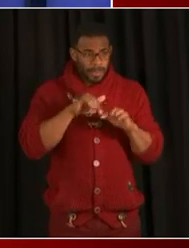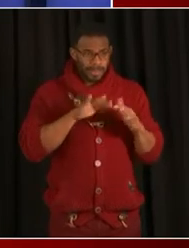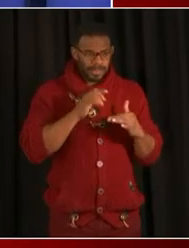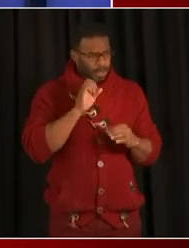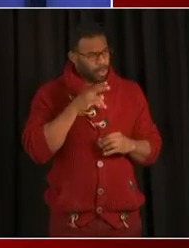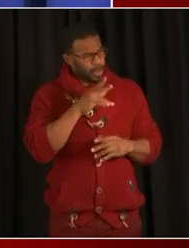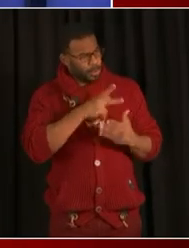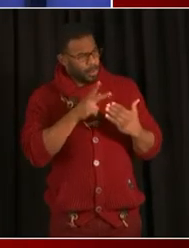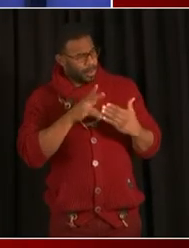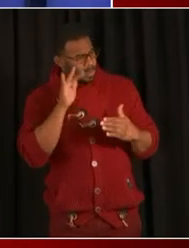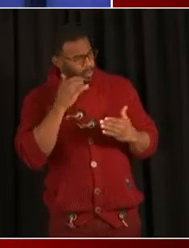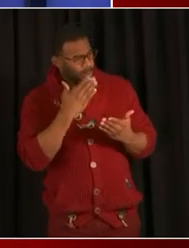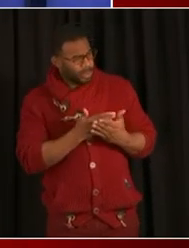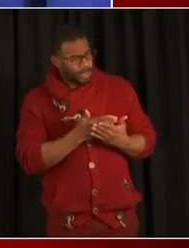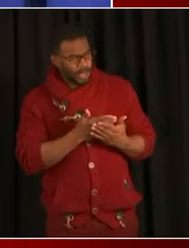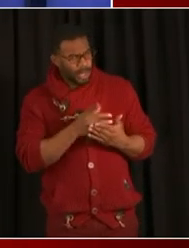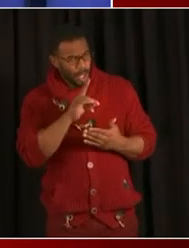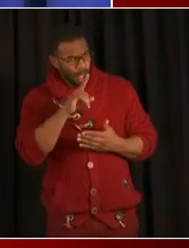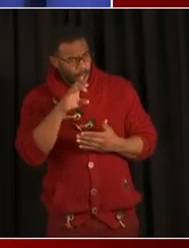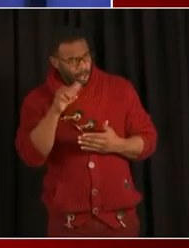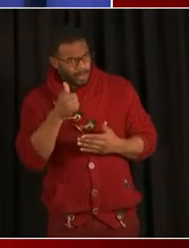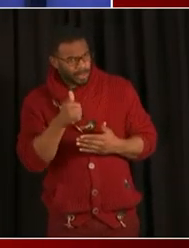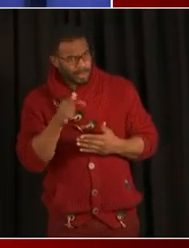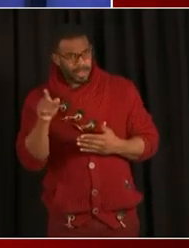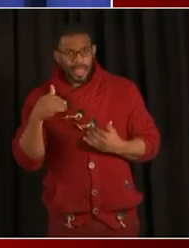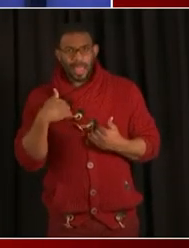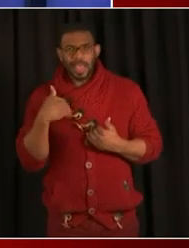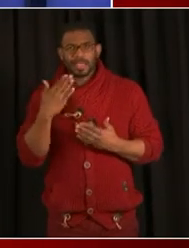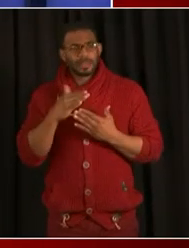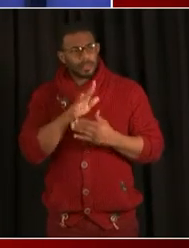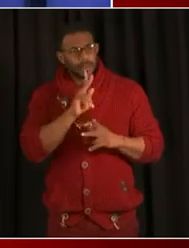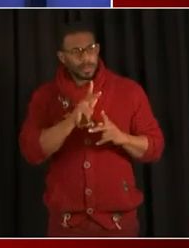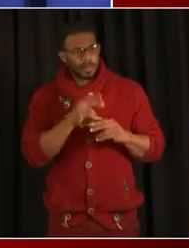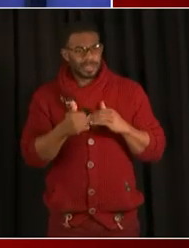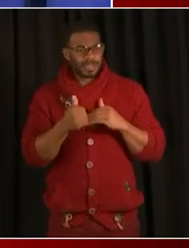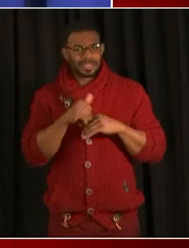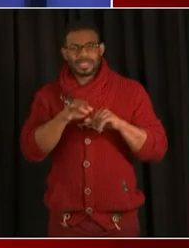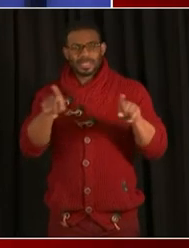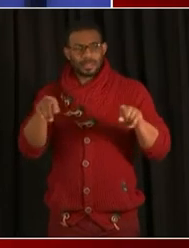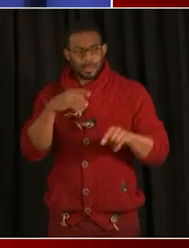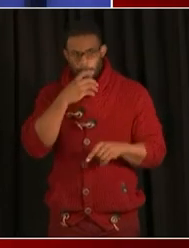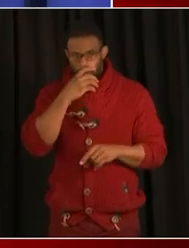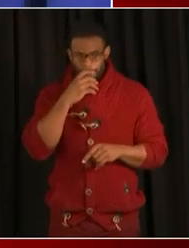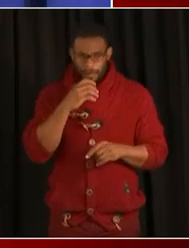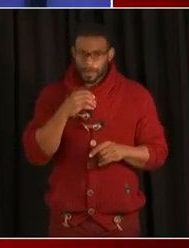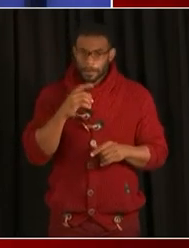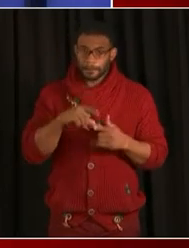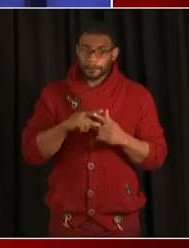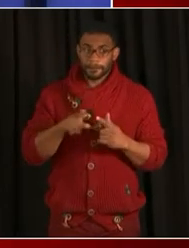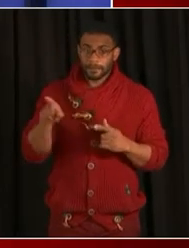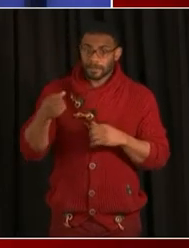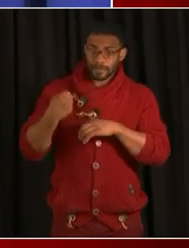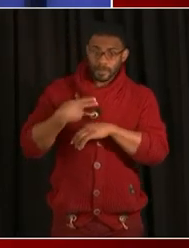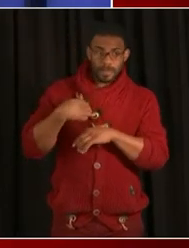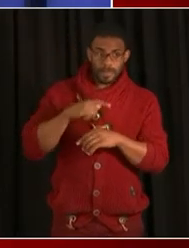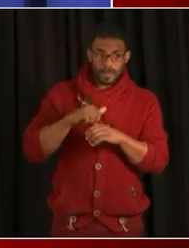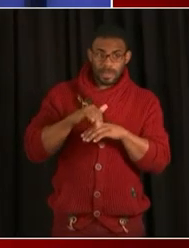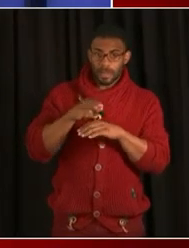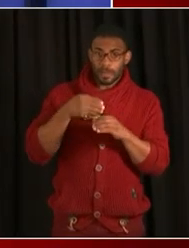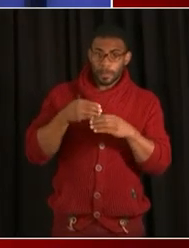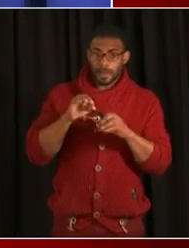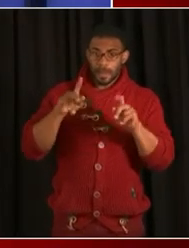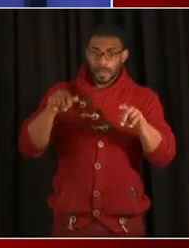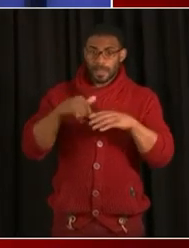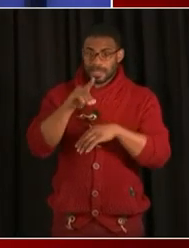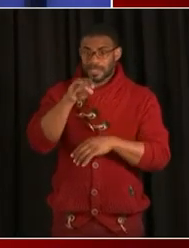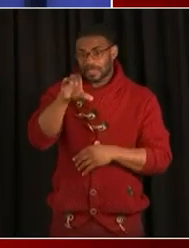oh my God, your program sounds so good, the 110, they had some of your people send it out, and then they beat us and sent the